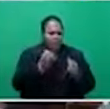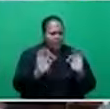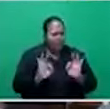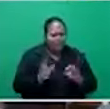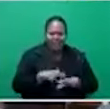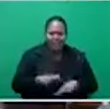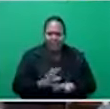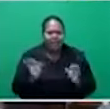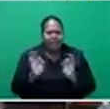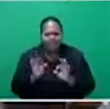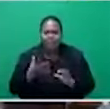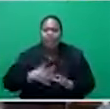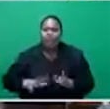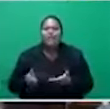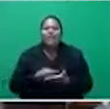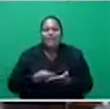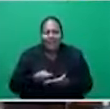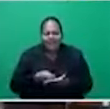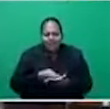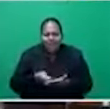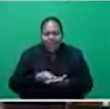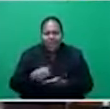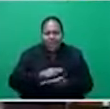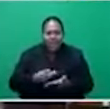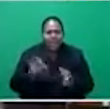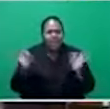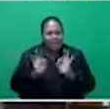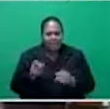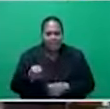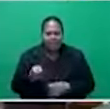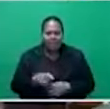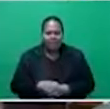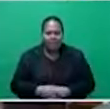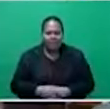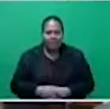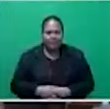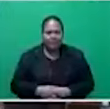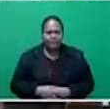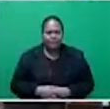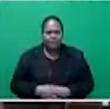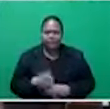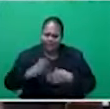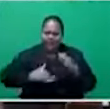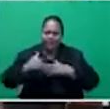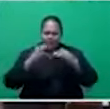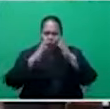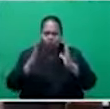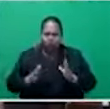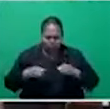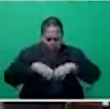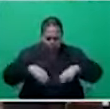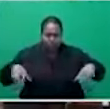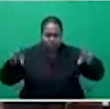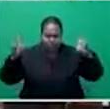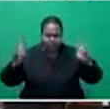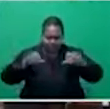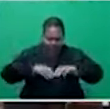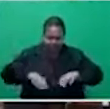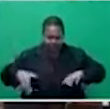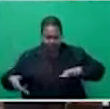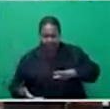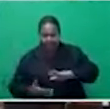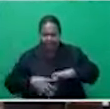fact. So they're building their homes on top of a sewer pipe. It's a fact. You go to a soccer match, football